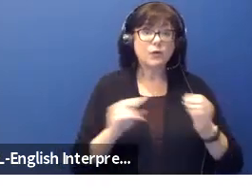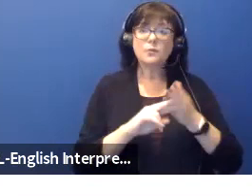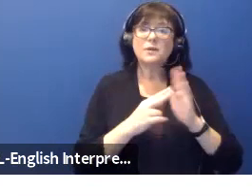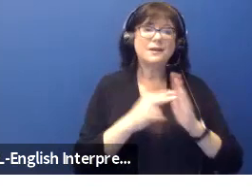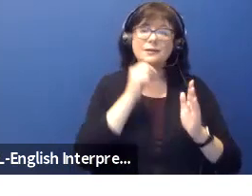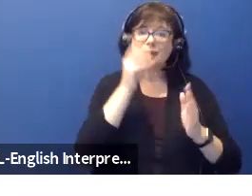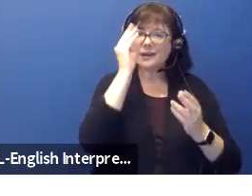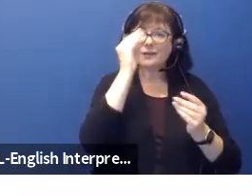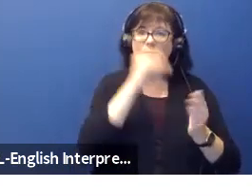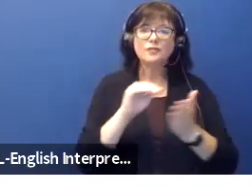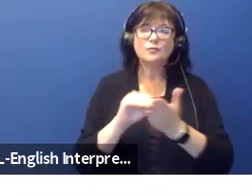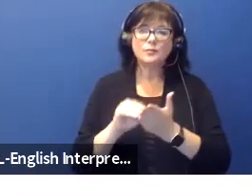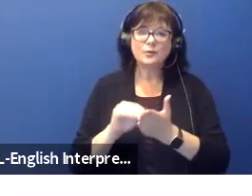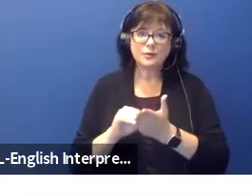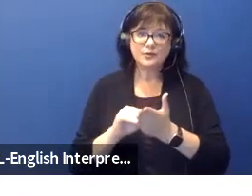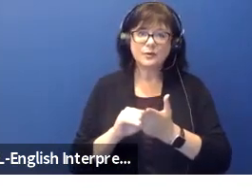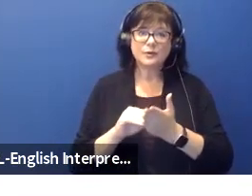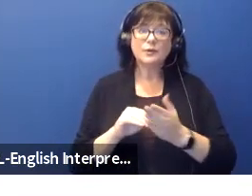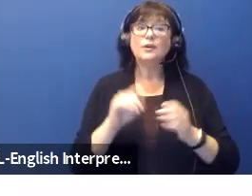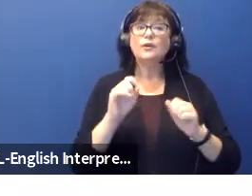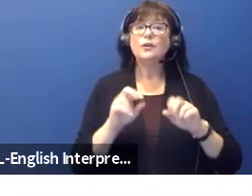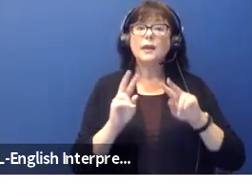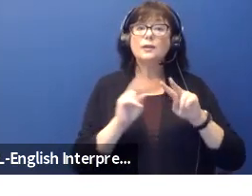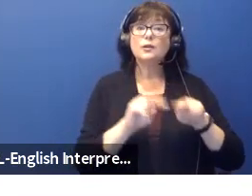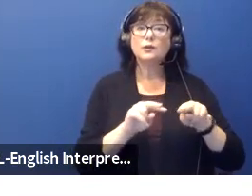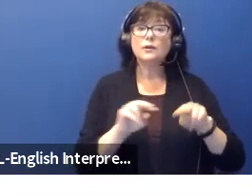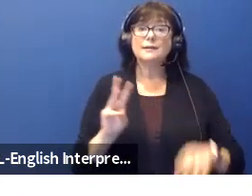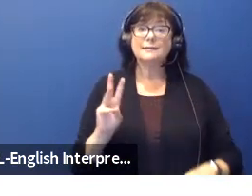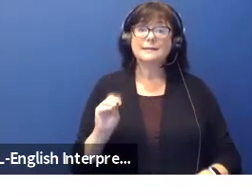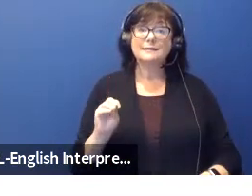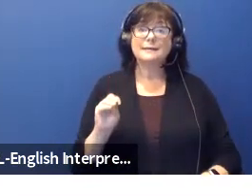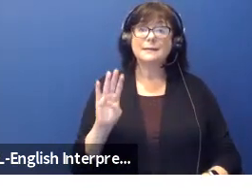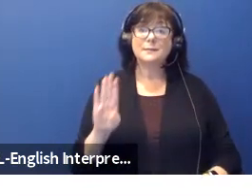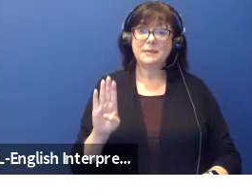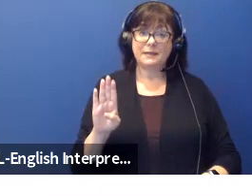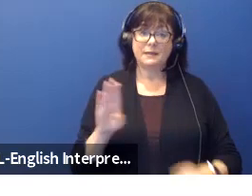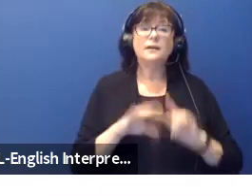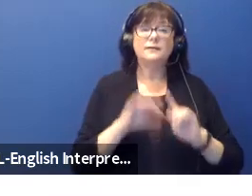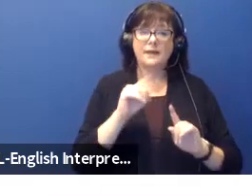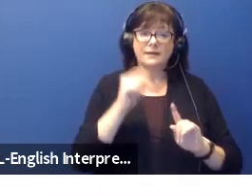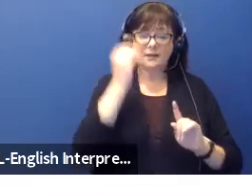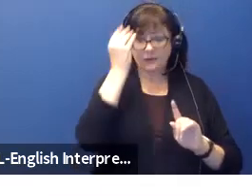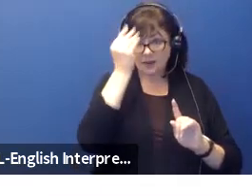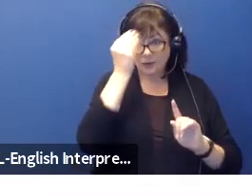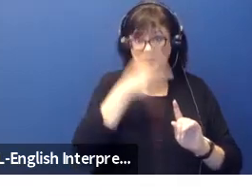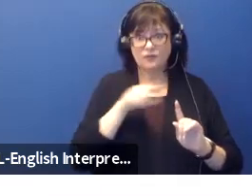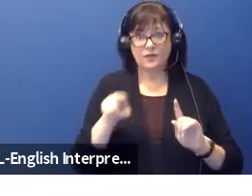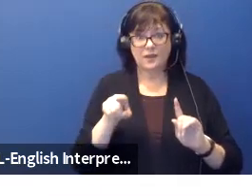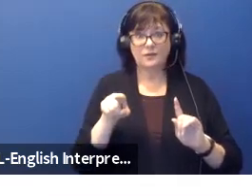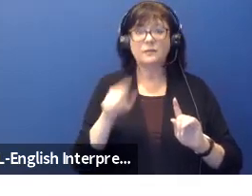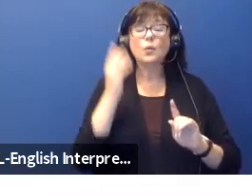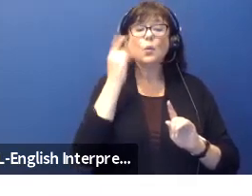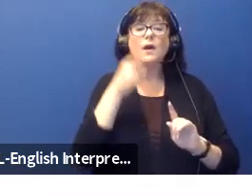to determine if client summaries are missing, because there is a field on that report 60B that says client summary, yes, no.